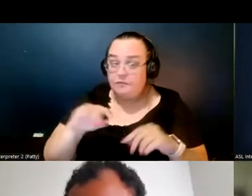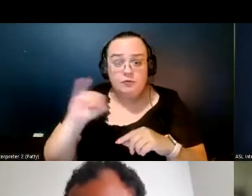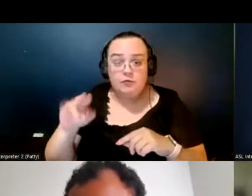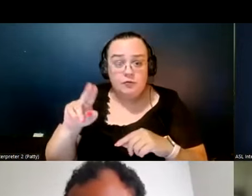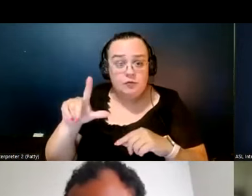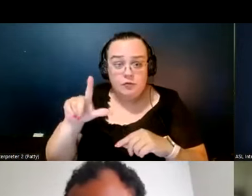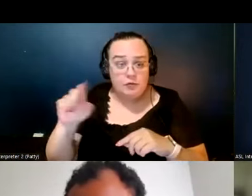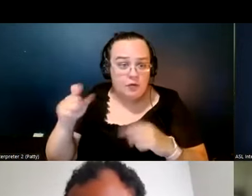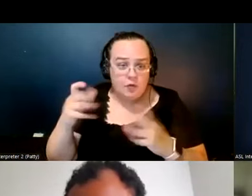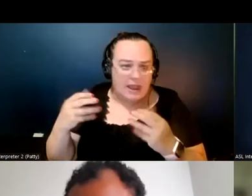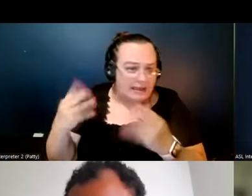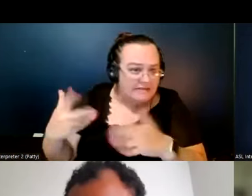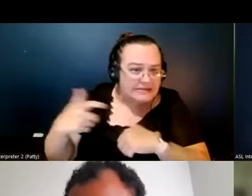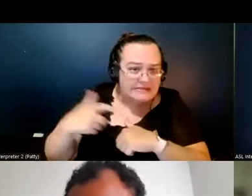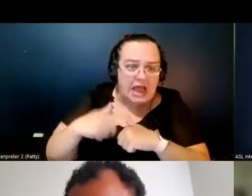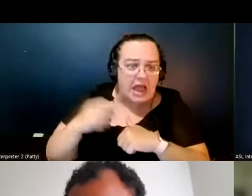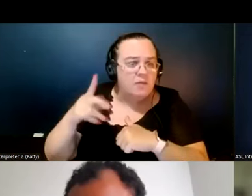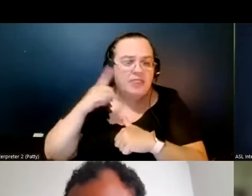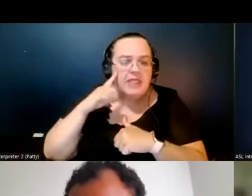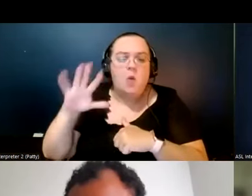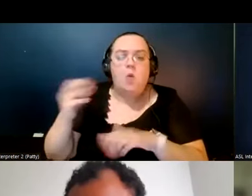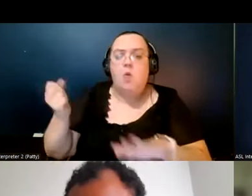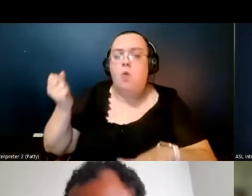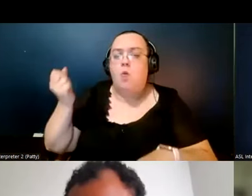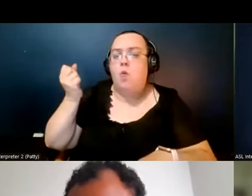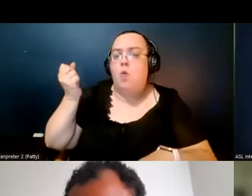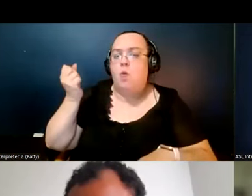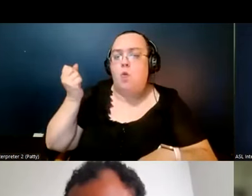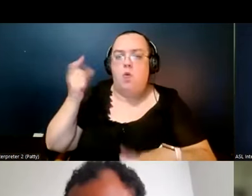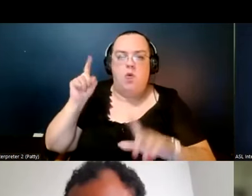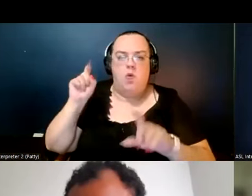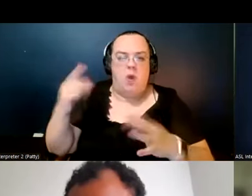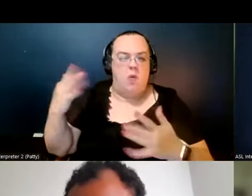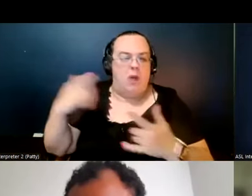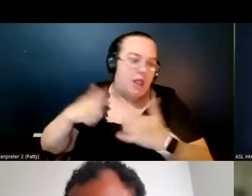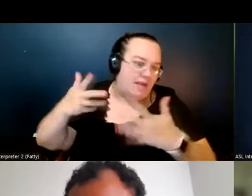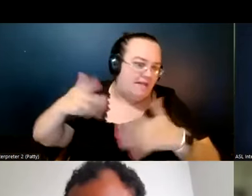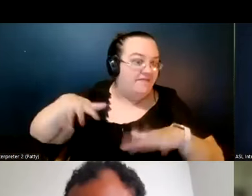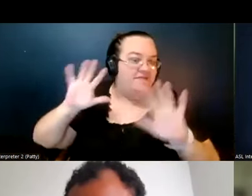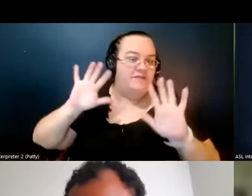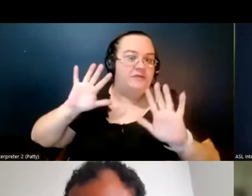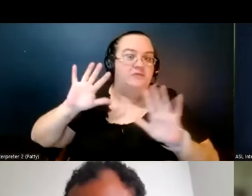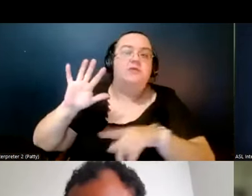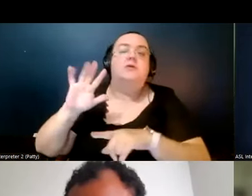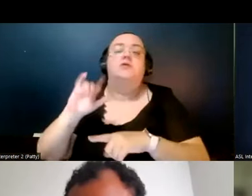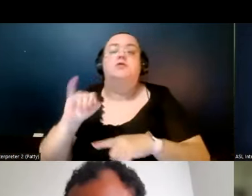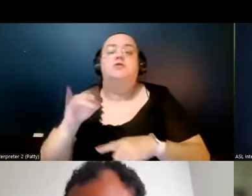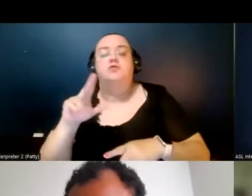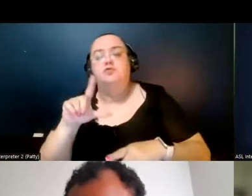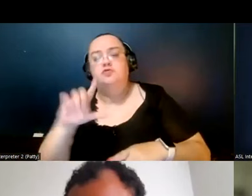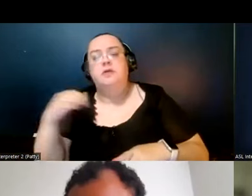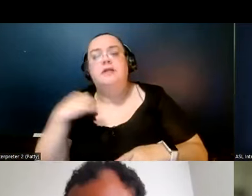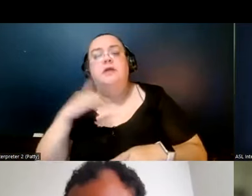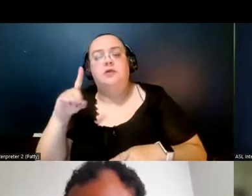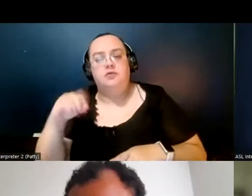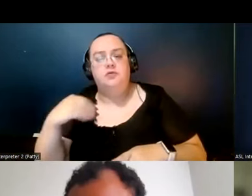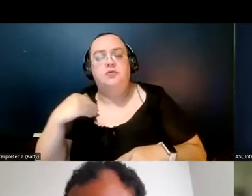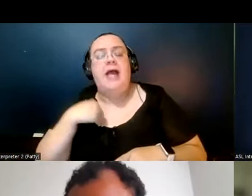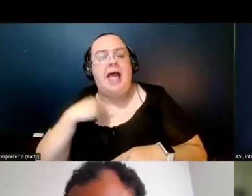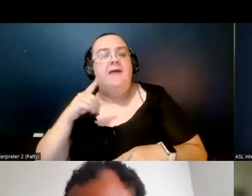some time or should we hold off any questions to the end? I do have questions, but